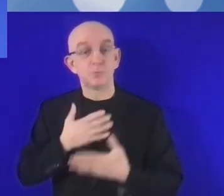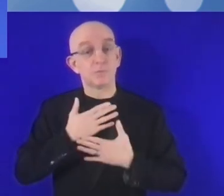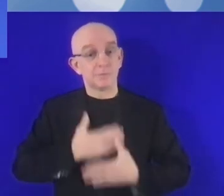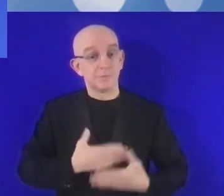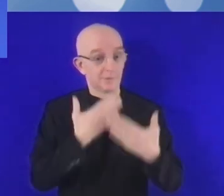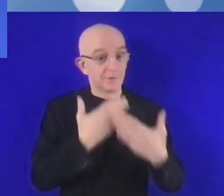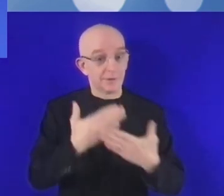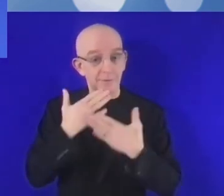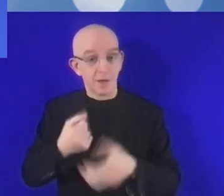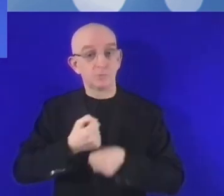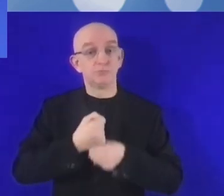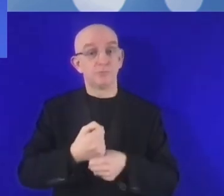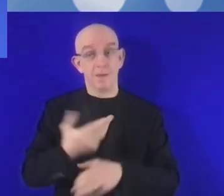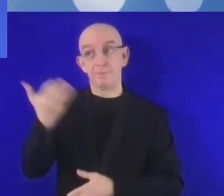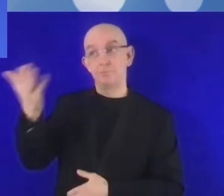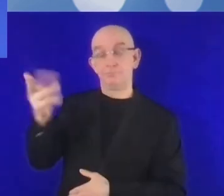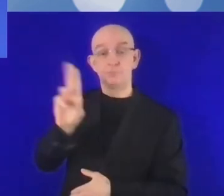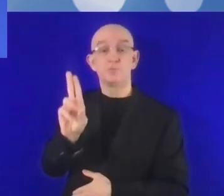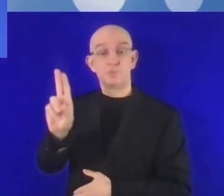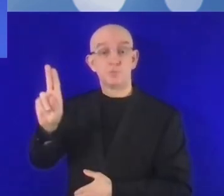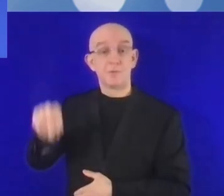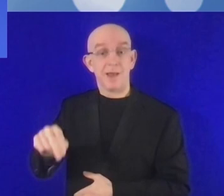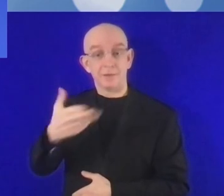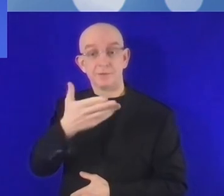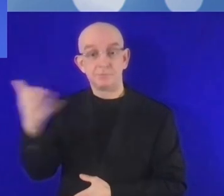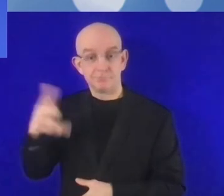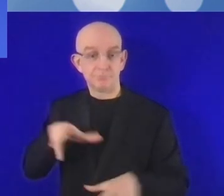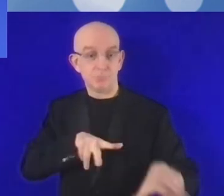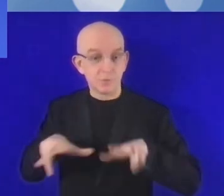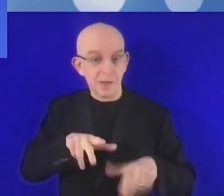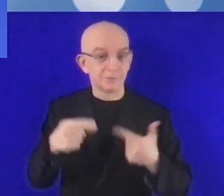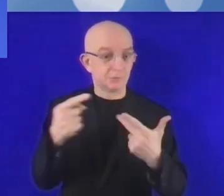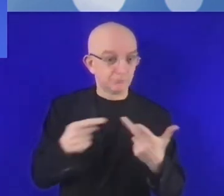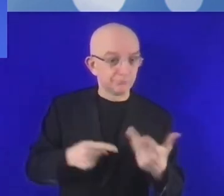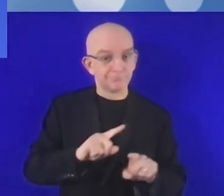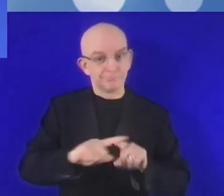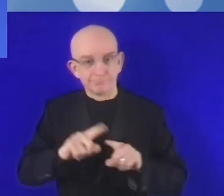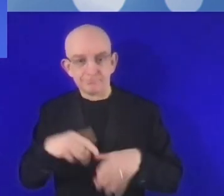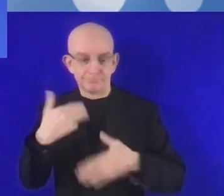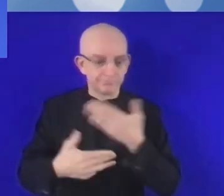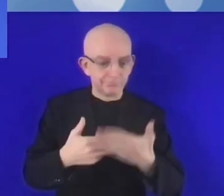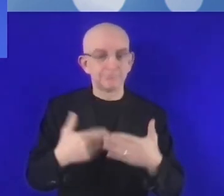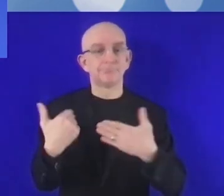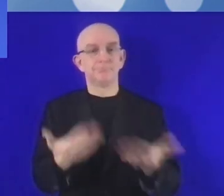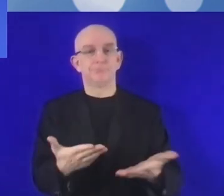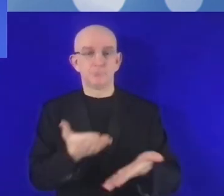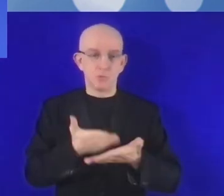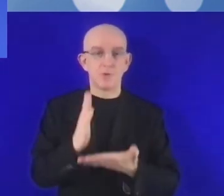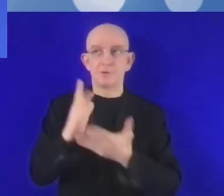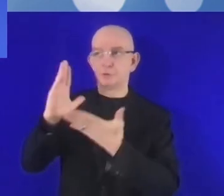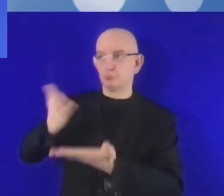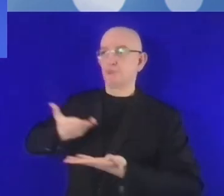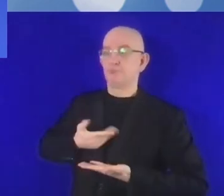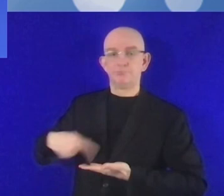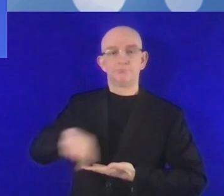conferring that right to us to be the host of the 16th edition of the Internet Governance